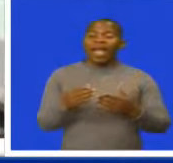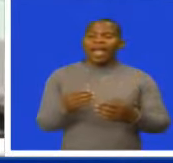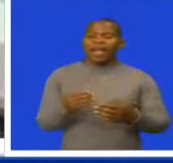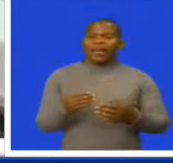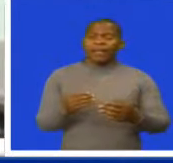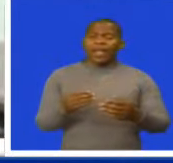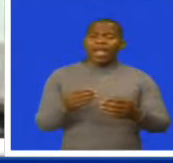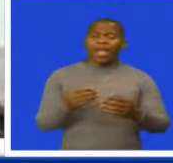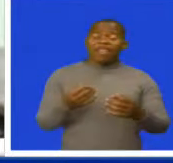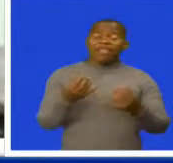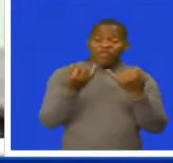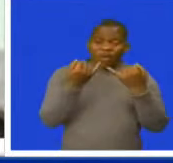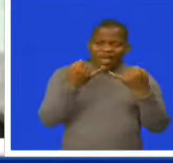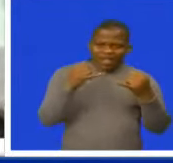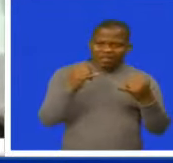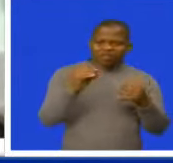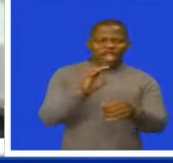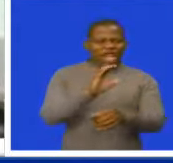ikhondomu